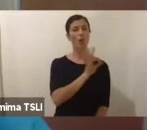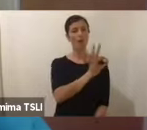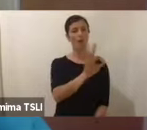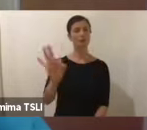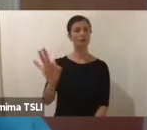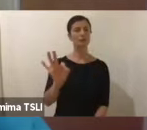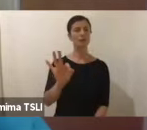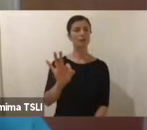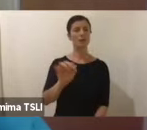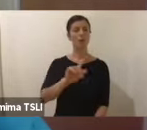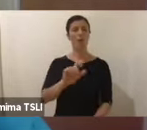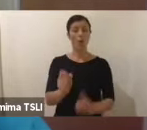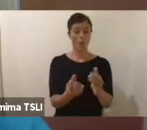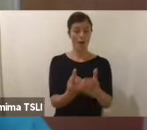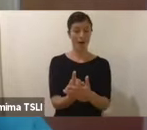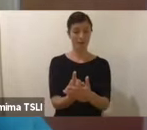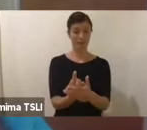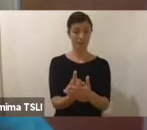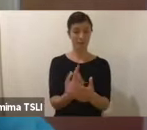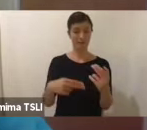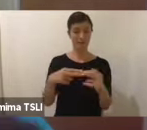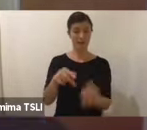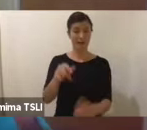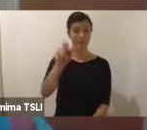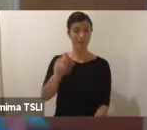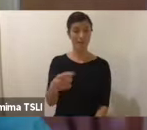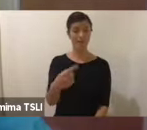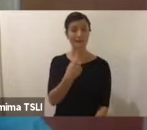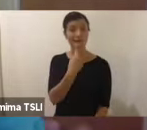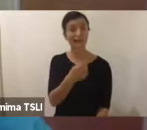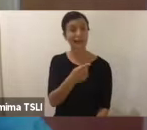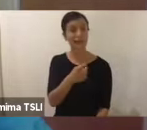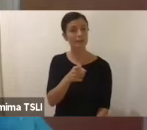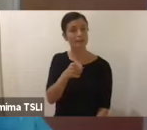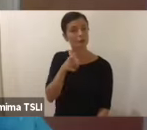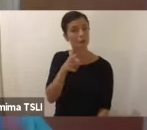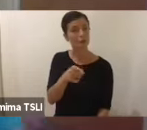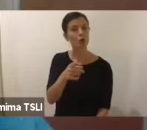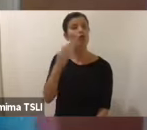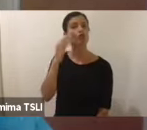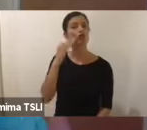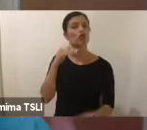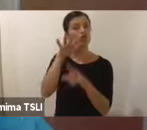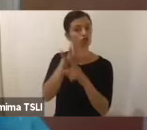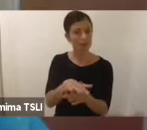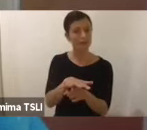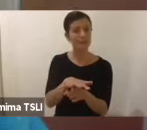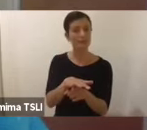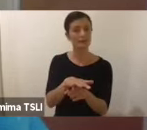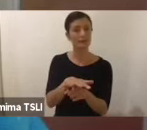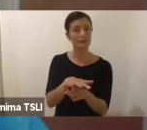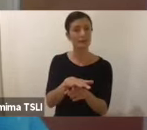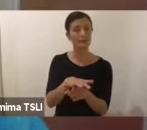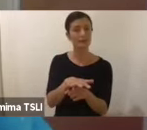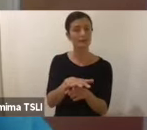say you are racist because this is going to happen when we have more bame and big pop people coming into our